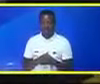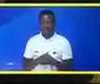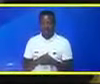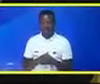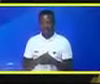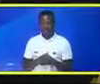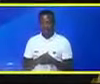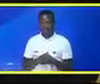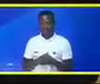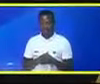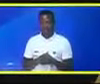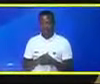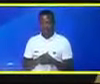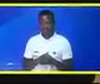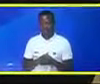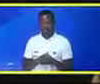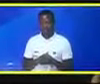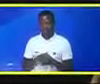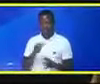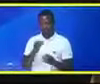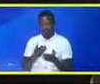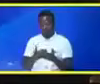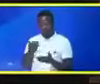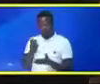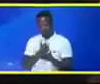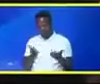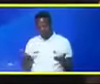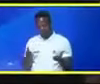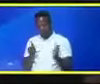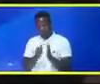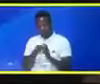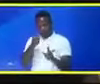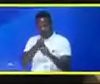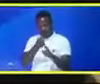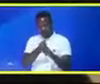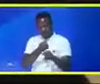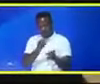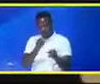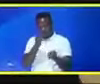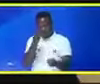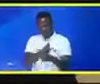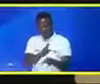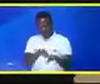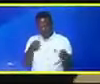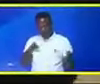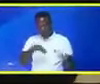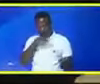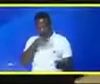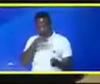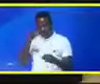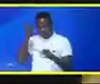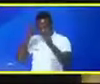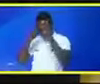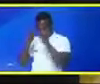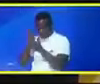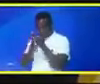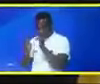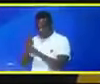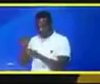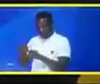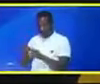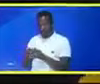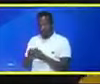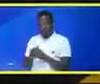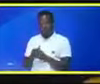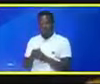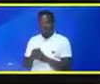When you buy a product and it is already opened, there are people who, because of their reputation, where do I keep it? Okay,